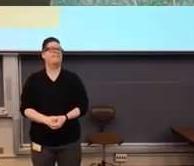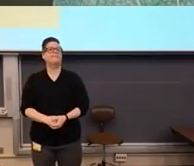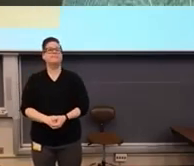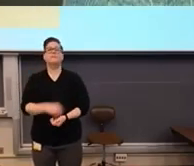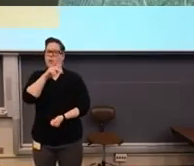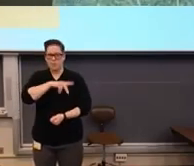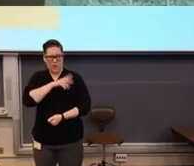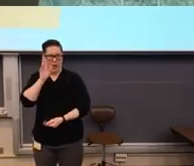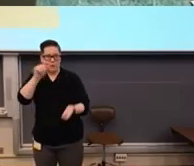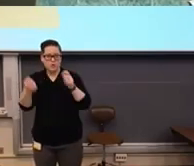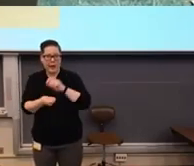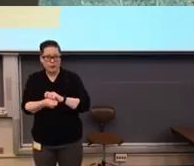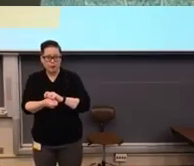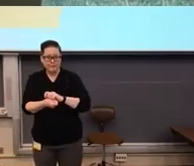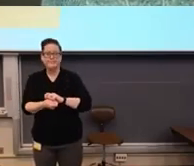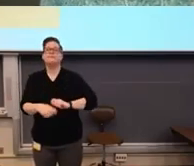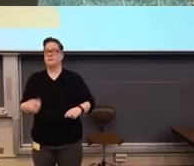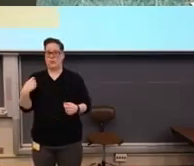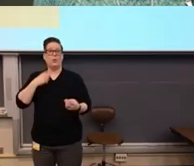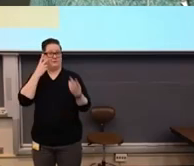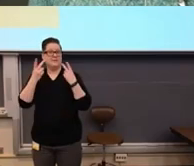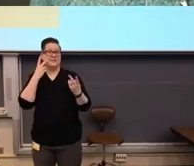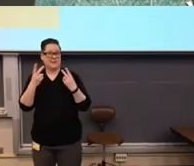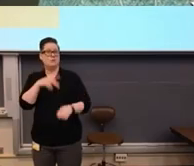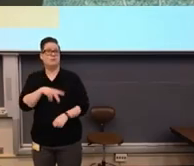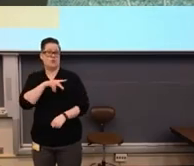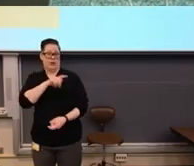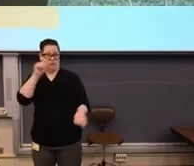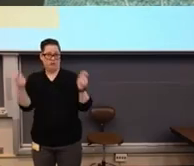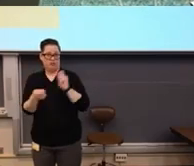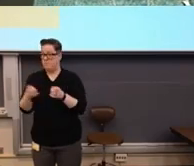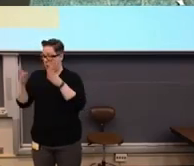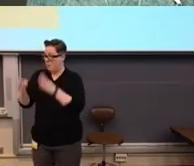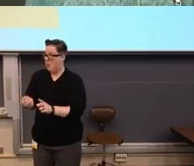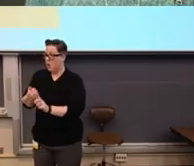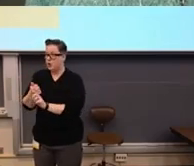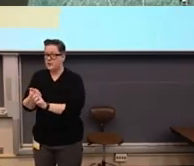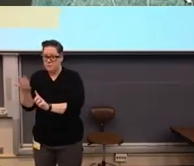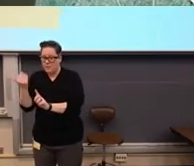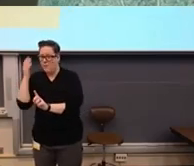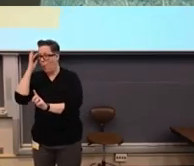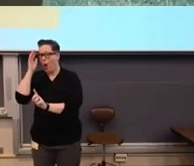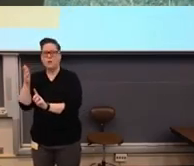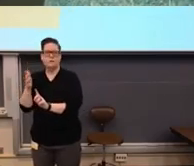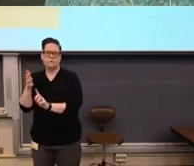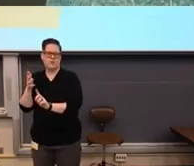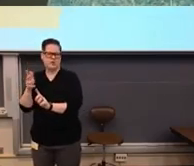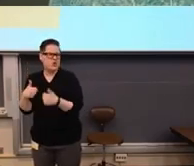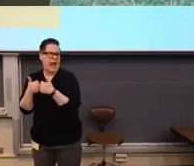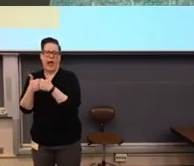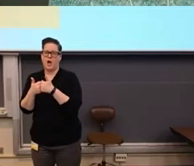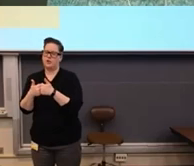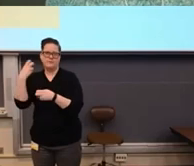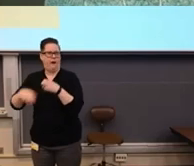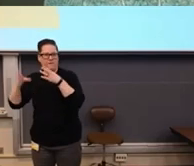Personality changes. And we have seen personality changes where people have gone from being very challenging human beings